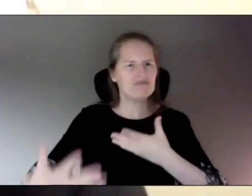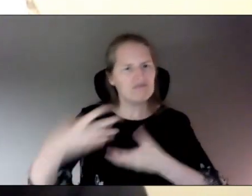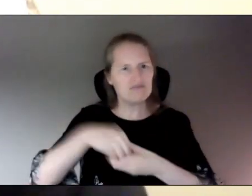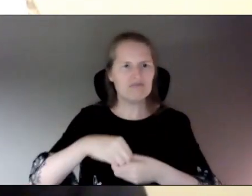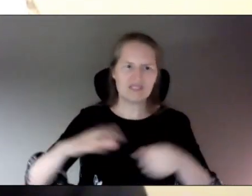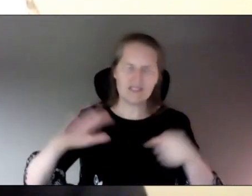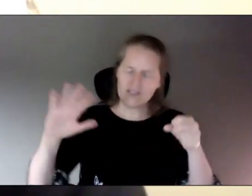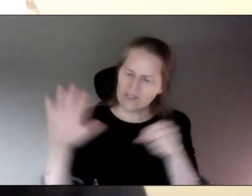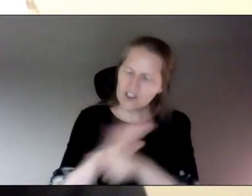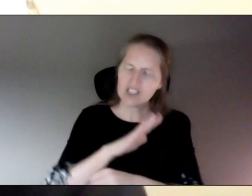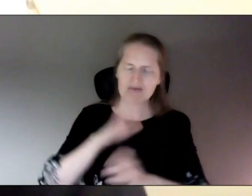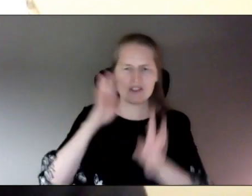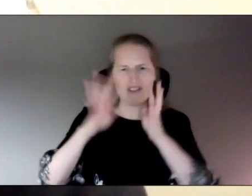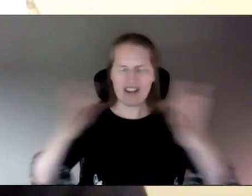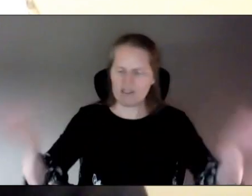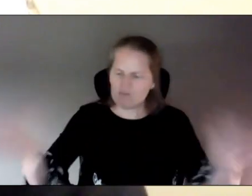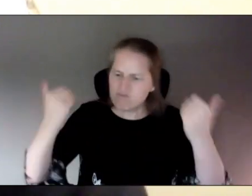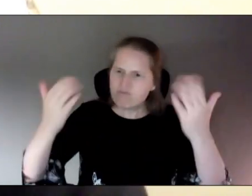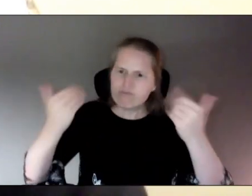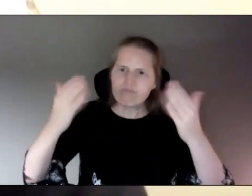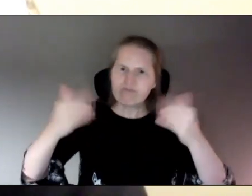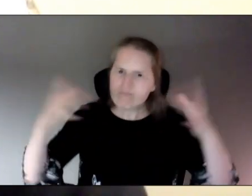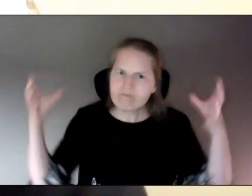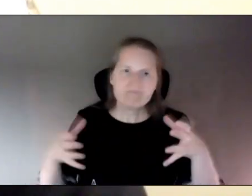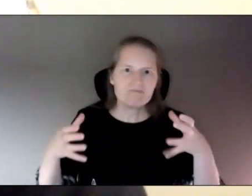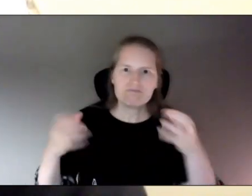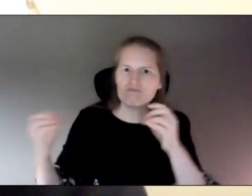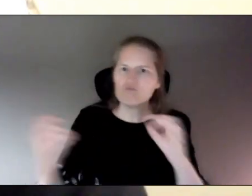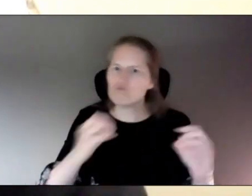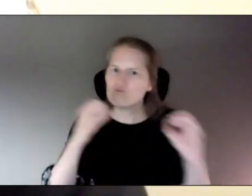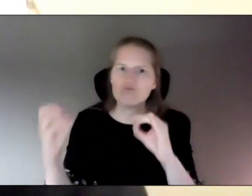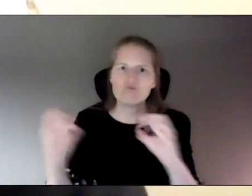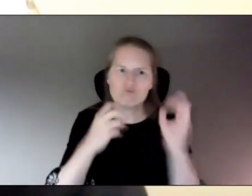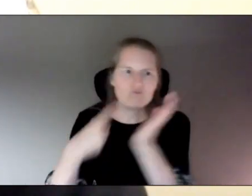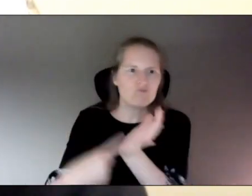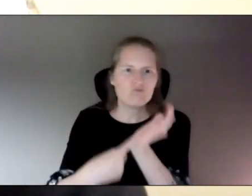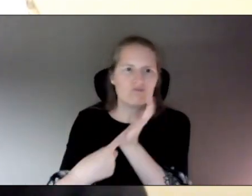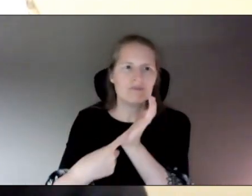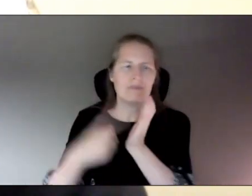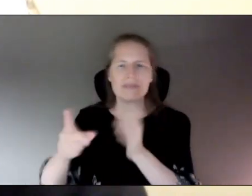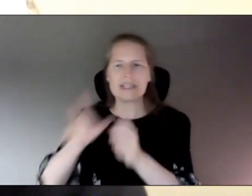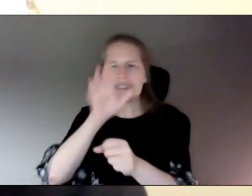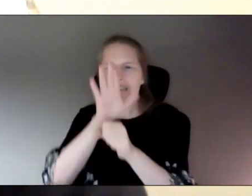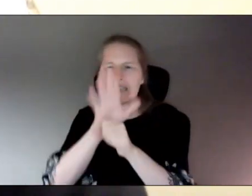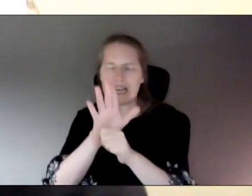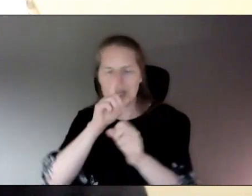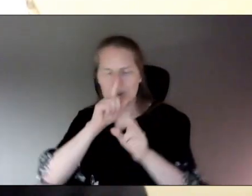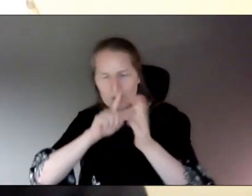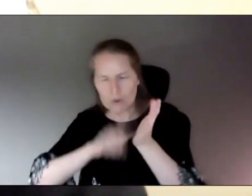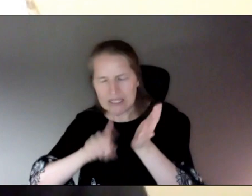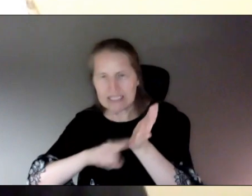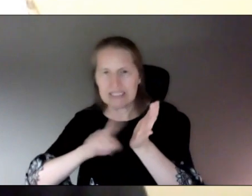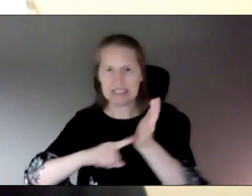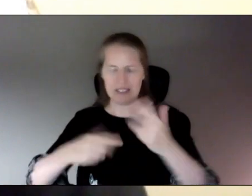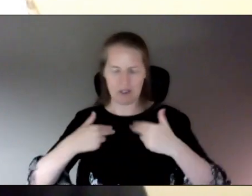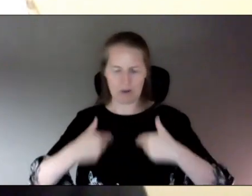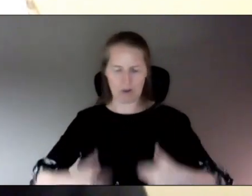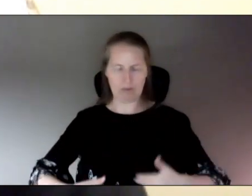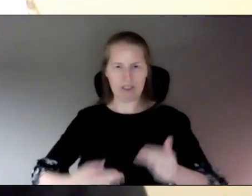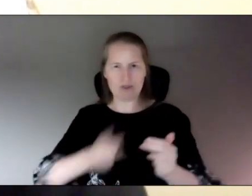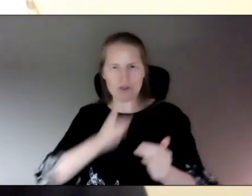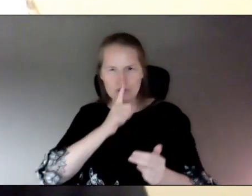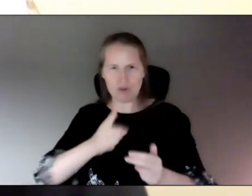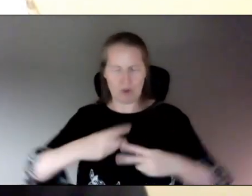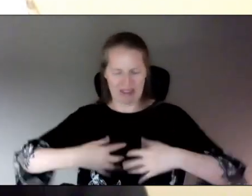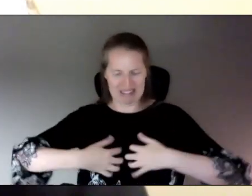and creatively included in the process. His dedication to exploring human truths on stage is